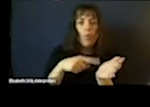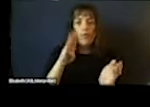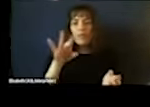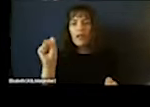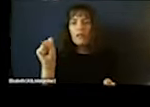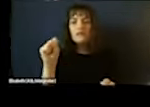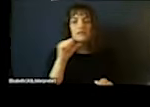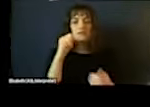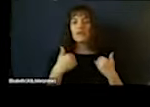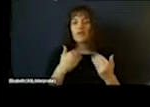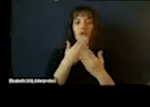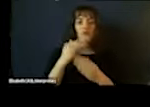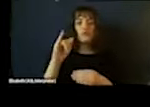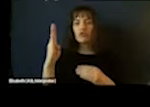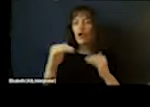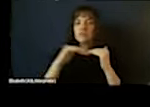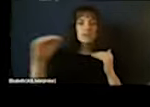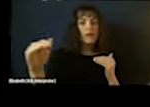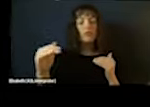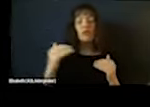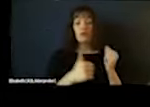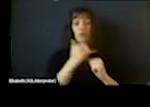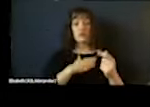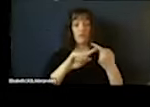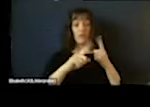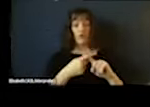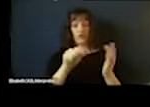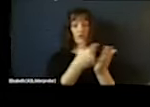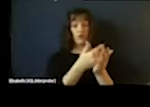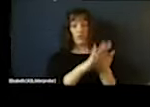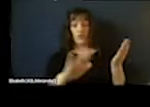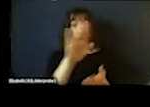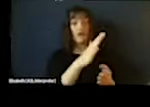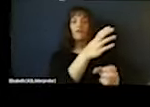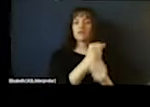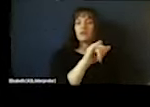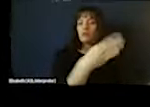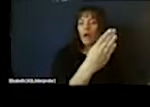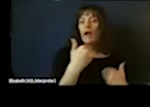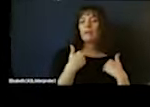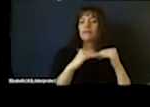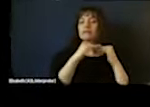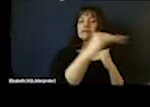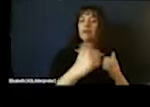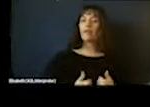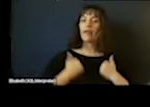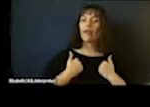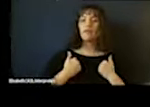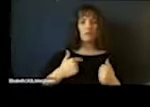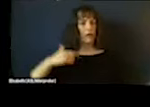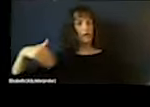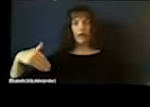Most of my friends who just got a job right after college, they live their stable life, but I'm not yet, and I'm still a student, even